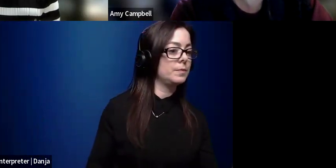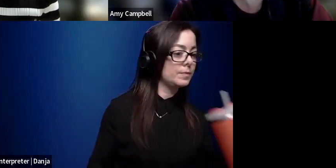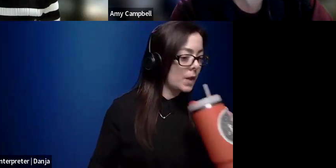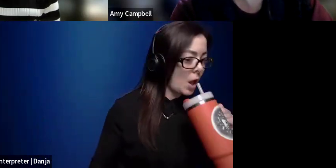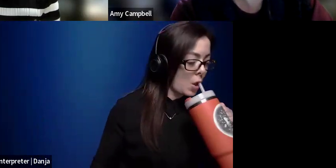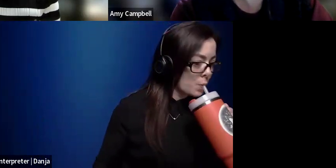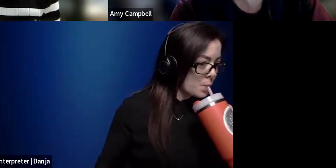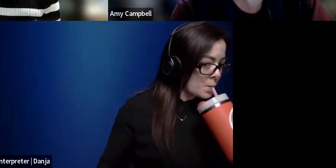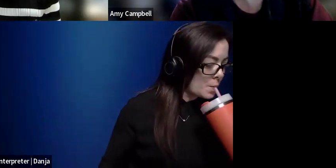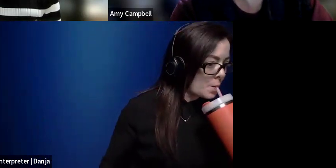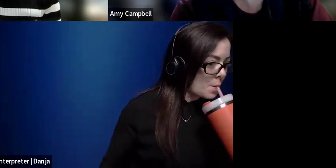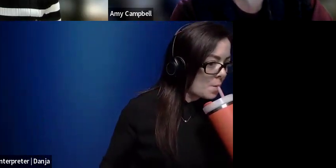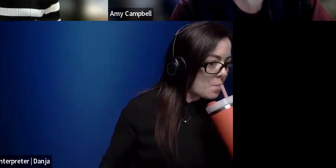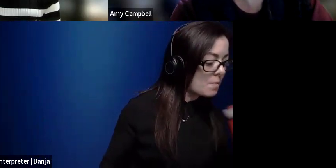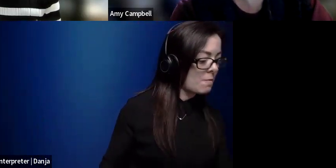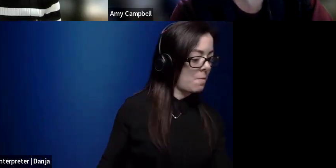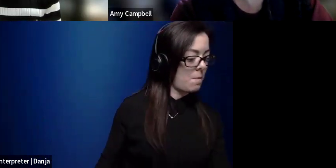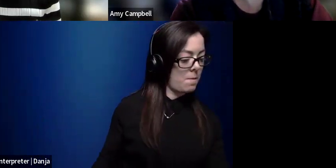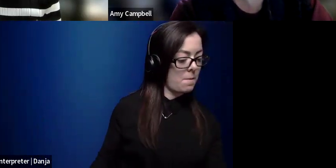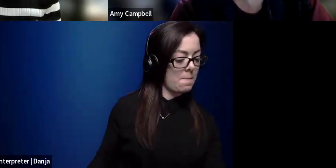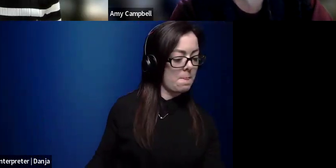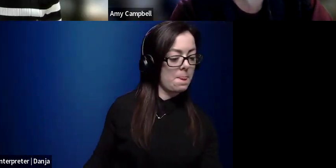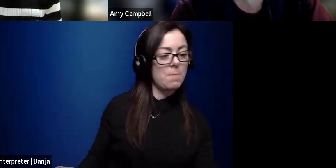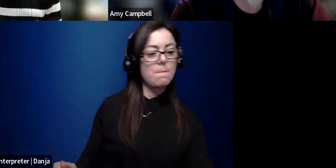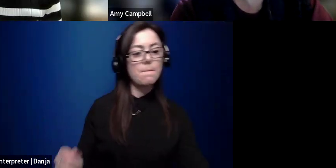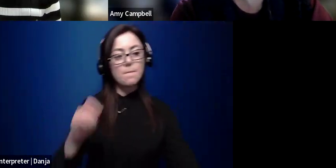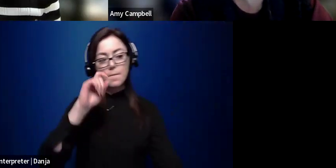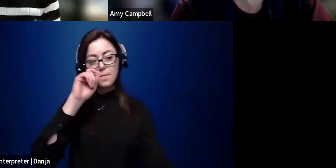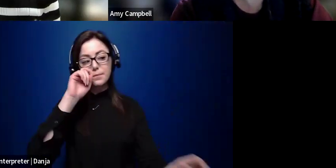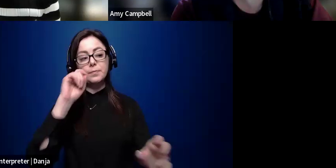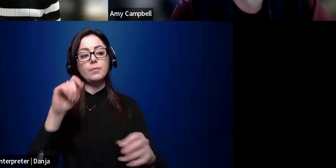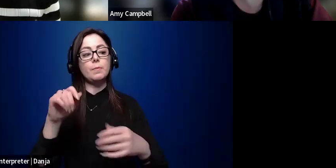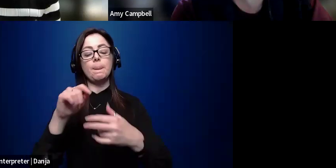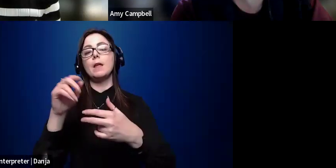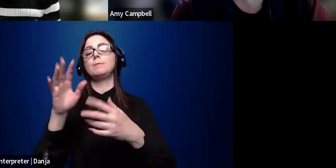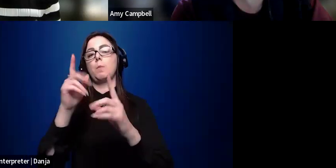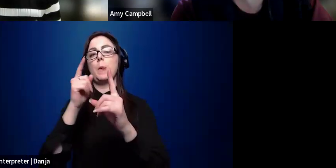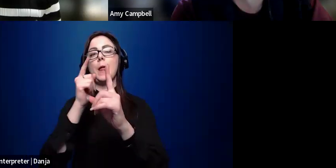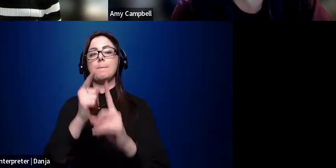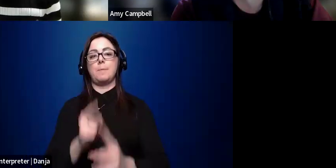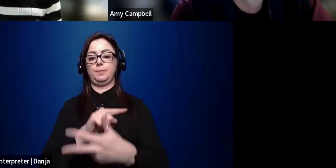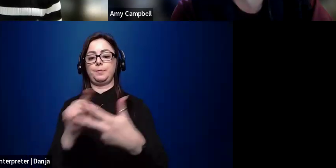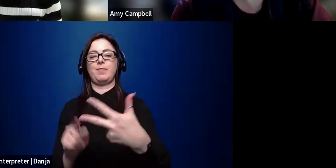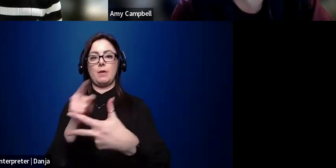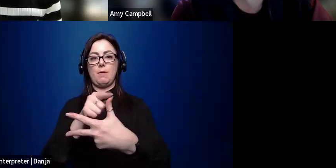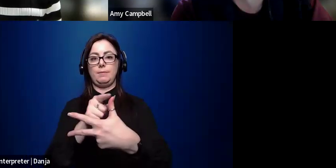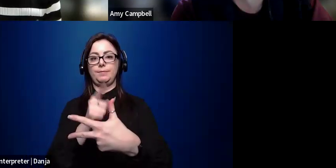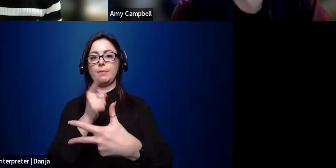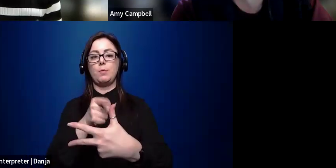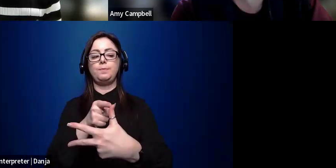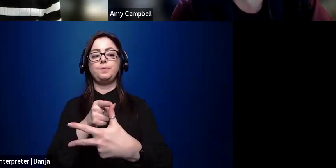also want to emphasize here in the first bullet point, and we're going to come back to this in another slide,